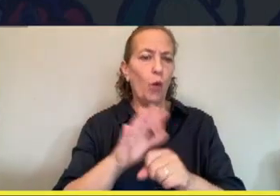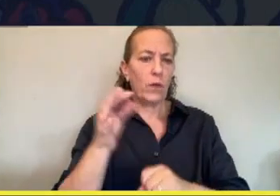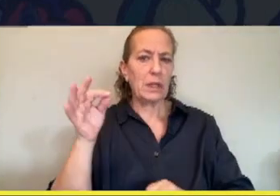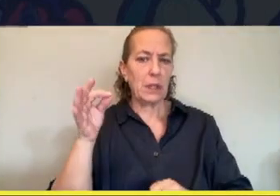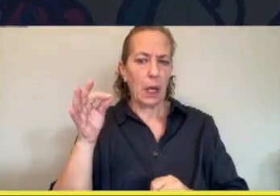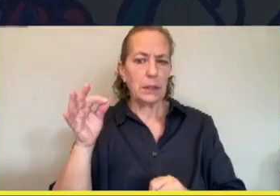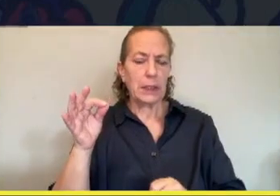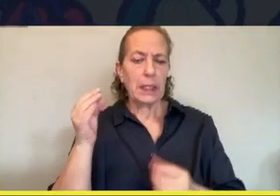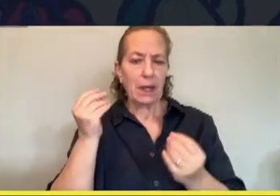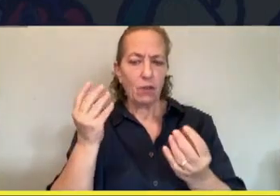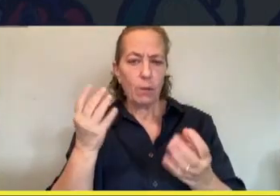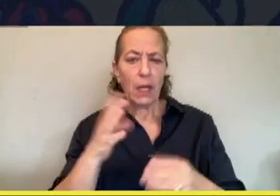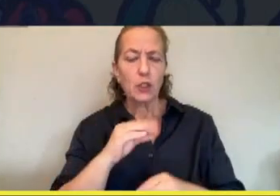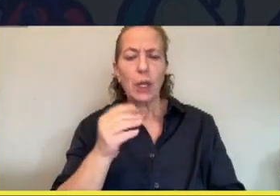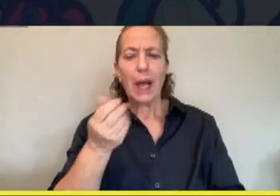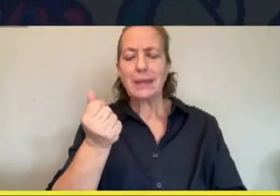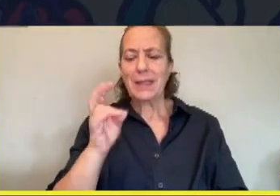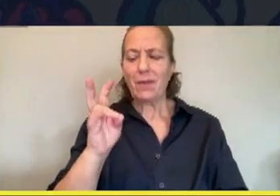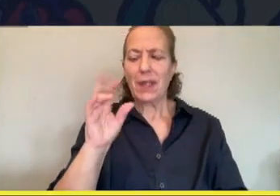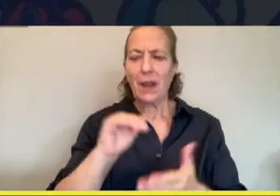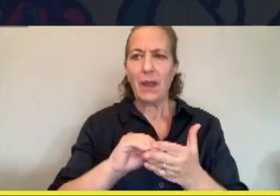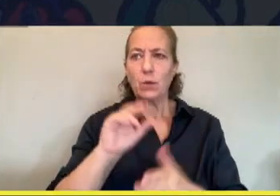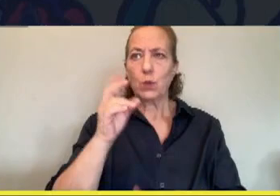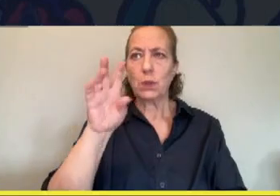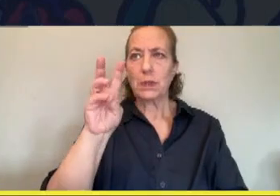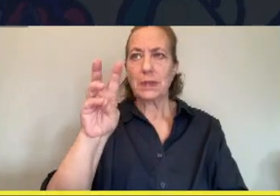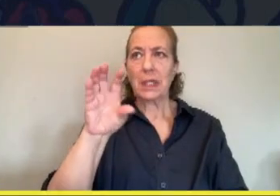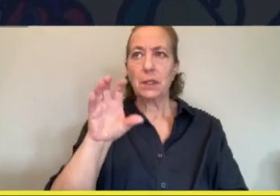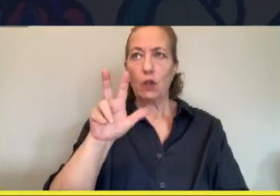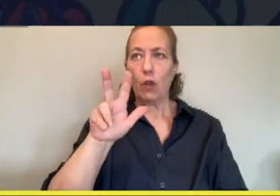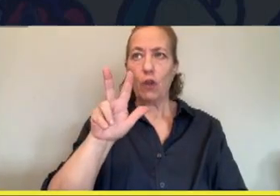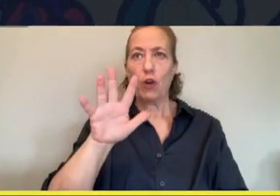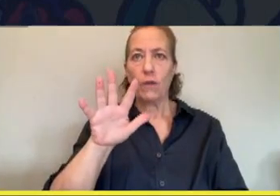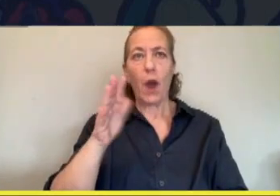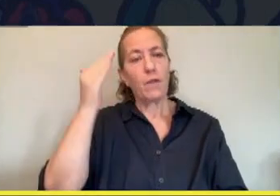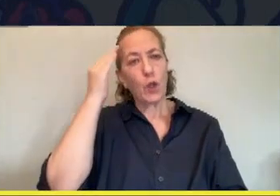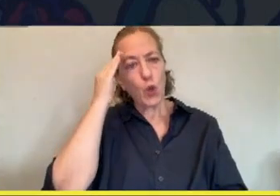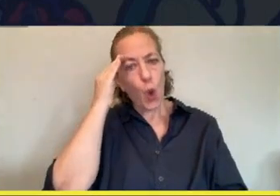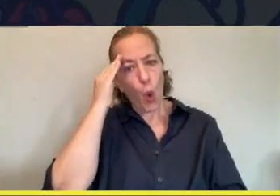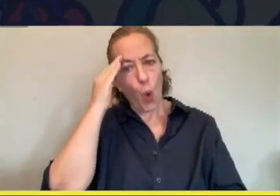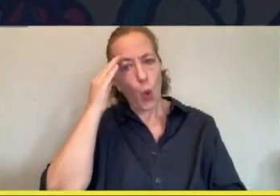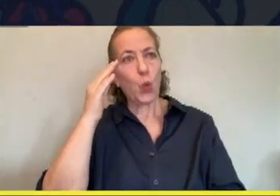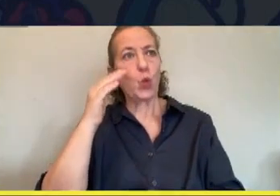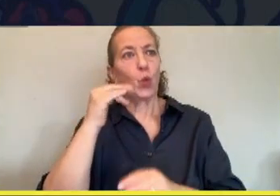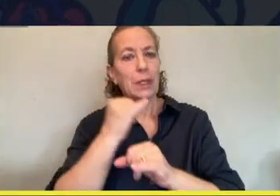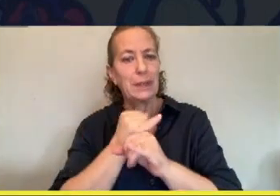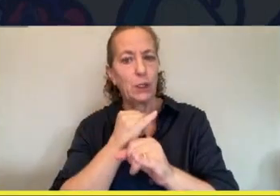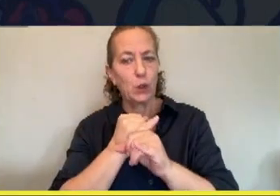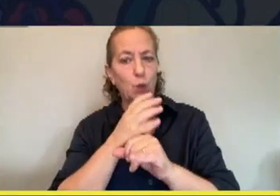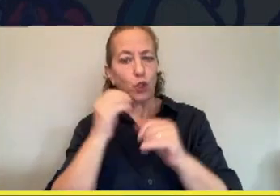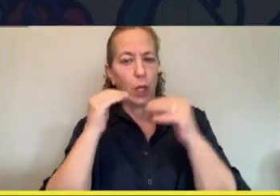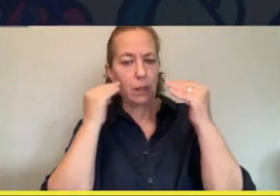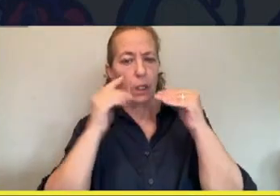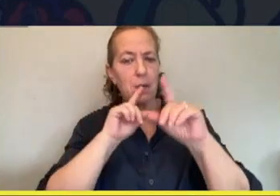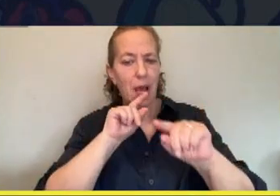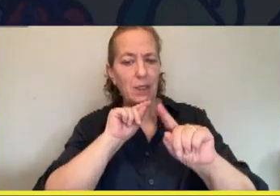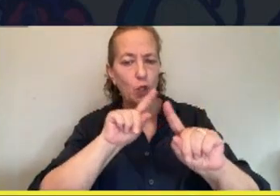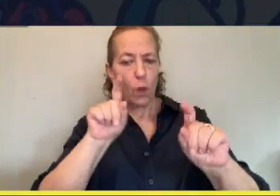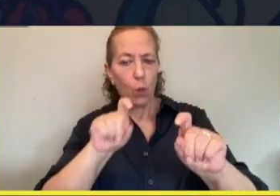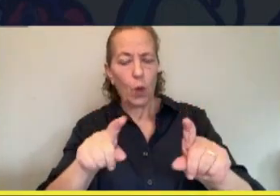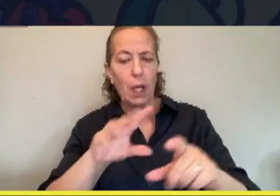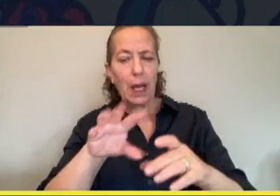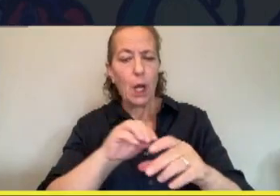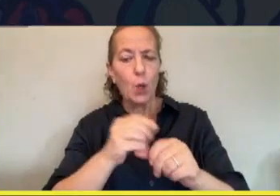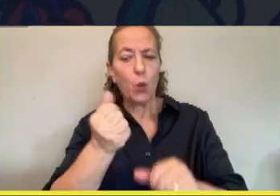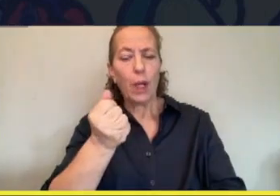and 17,635 non-institutionalized adults answered those questions, including